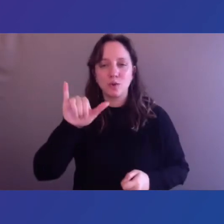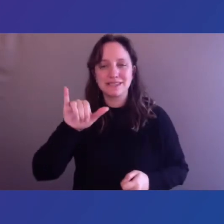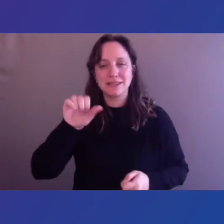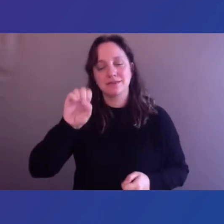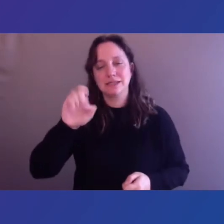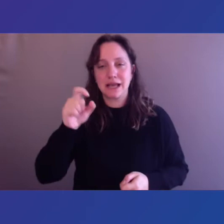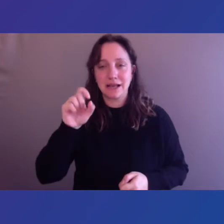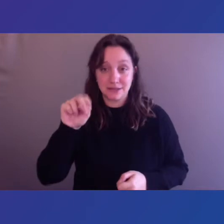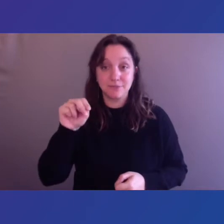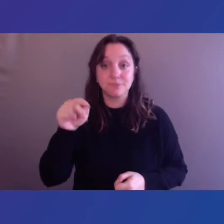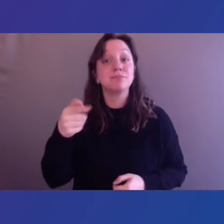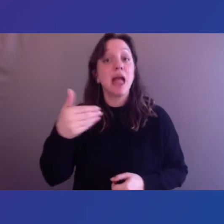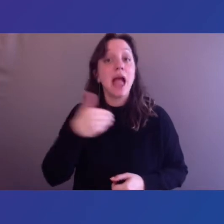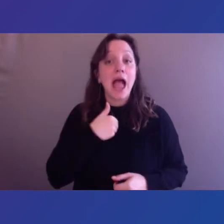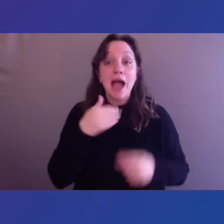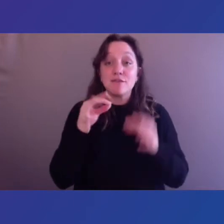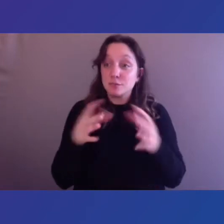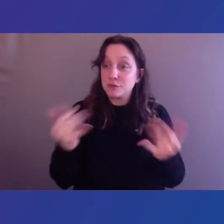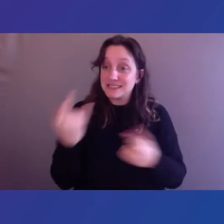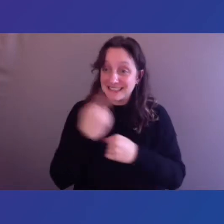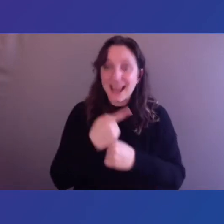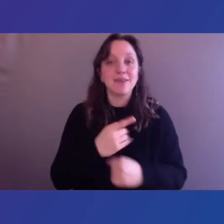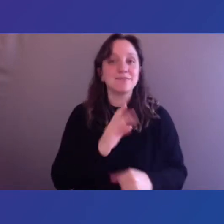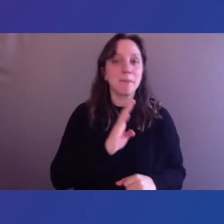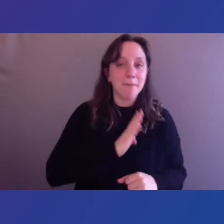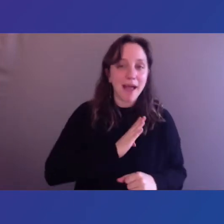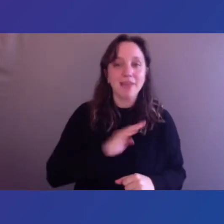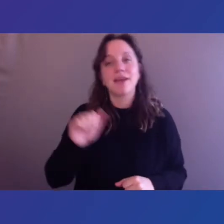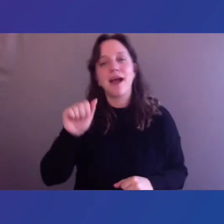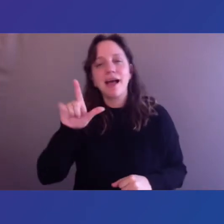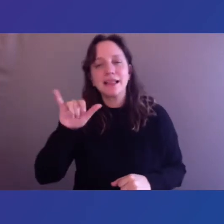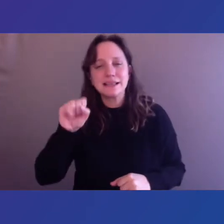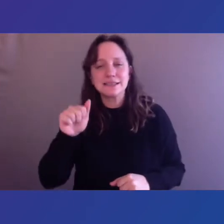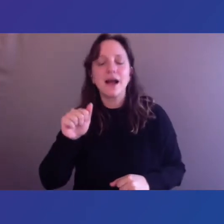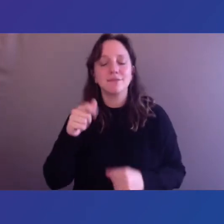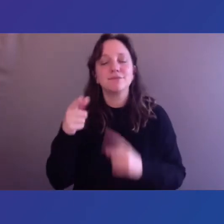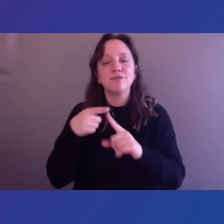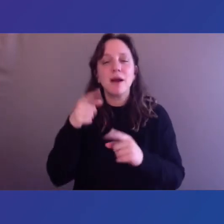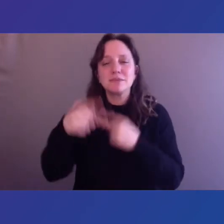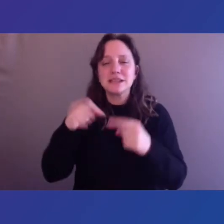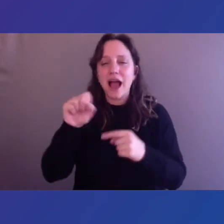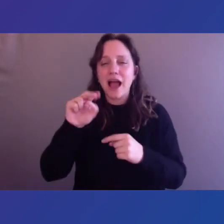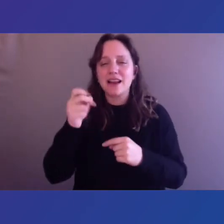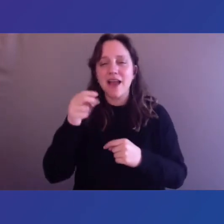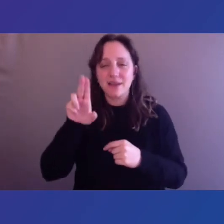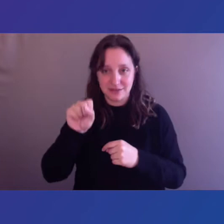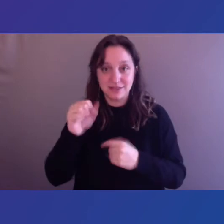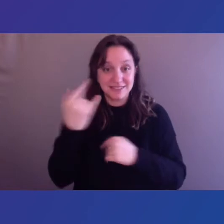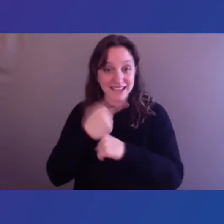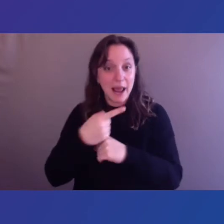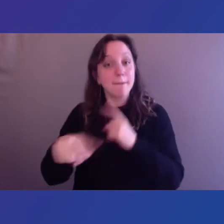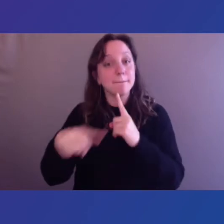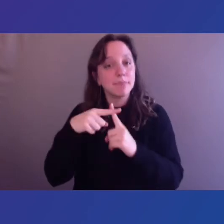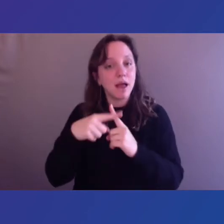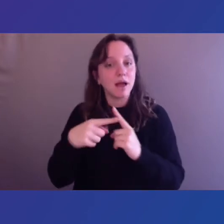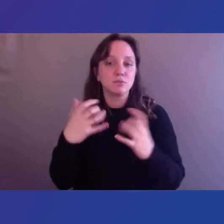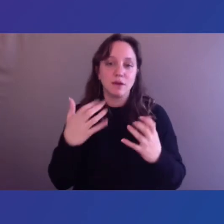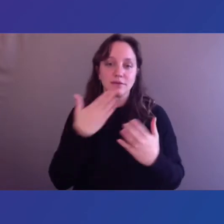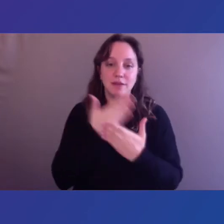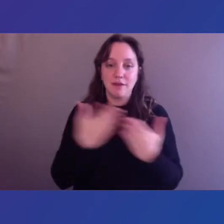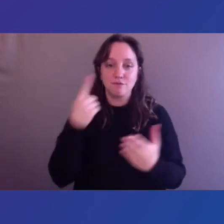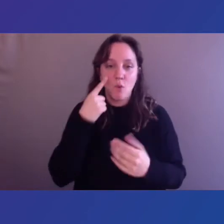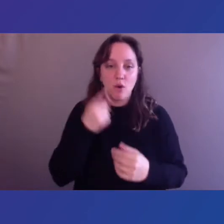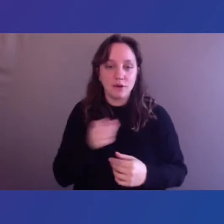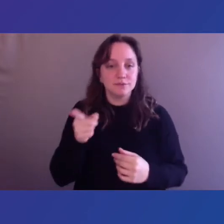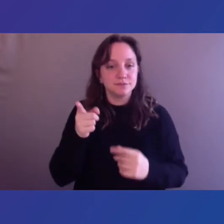and Beth from Sign Nexus with us today, and closed captioning services provided by Cindy from the Viscardi Center.